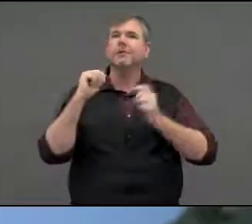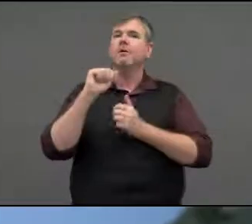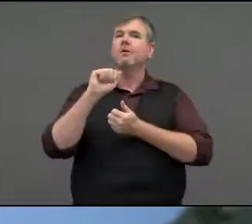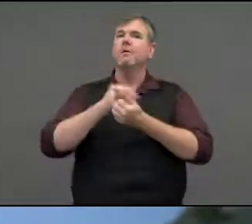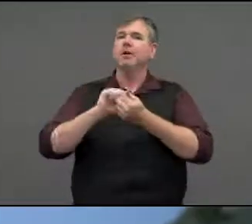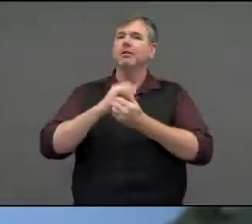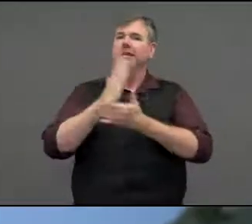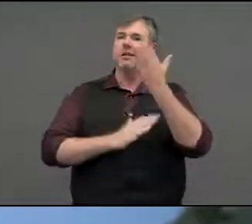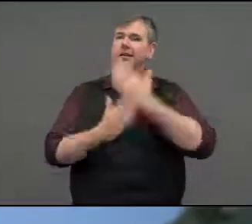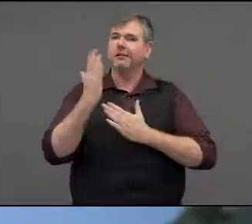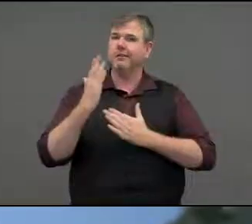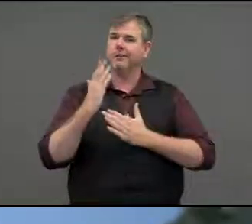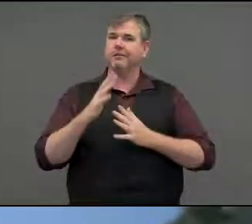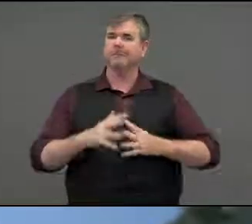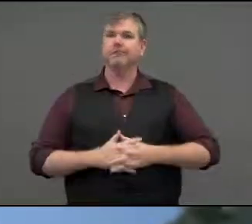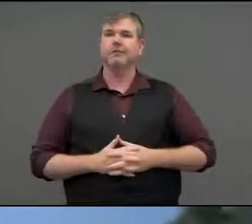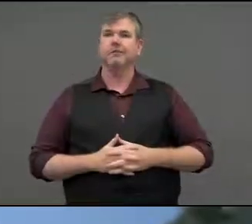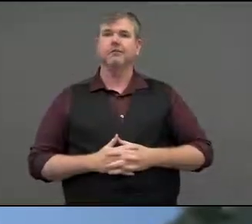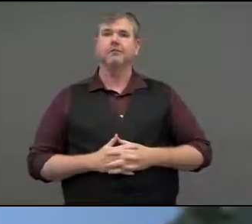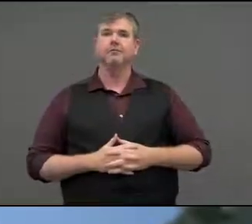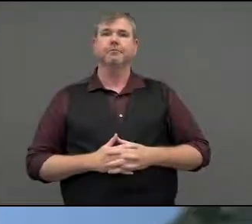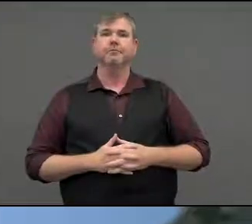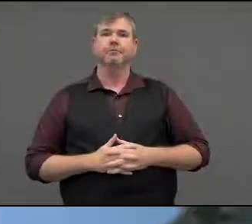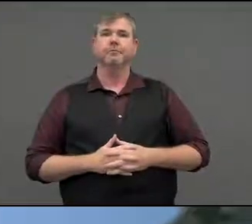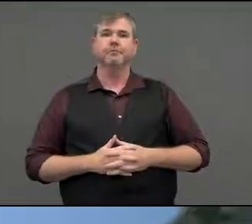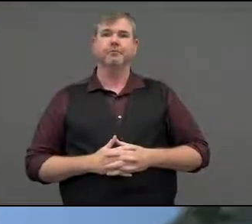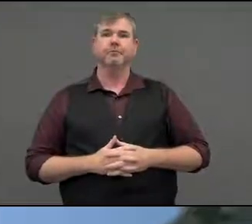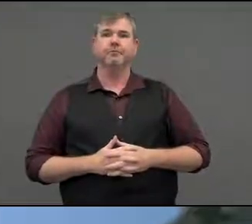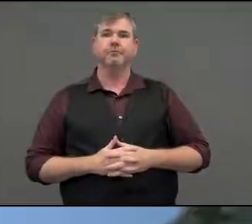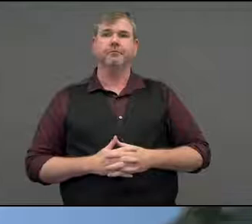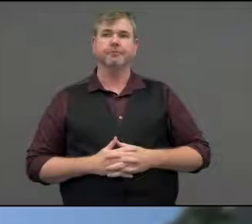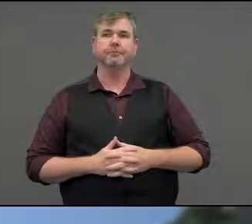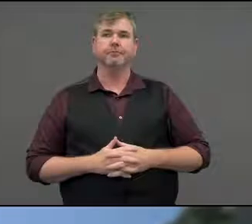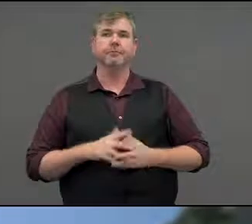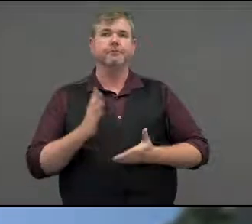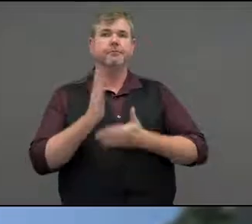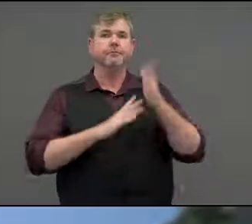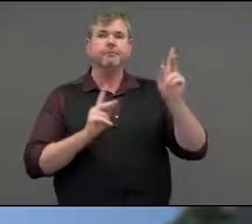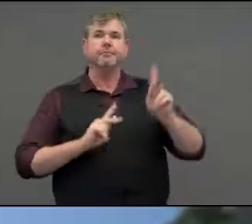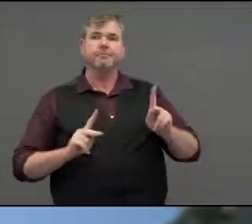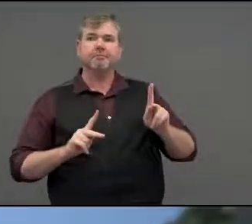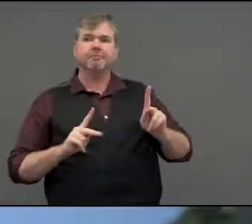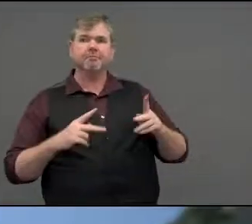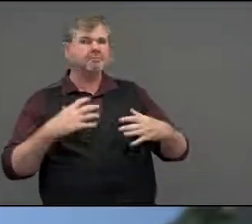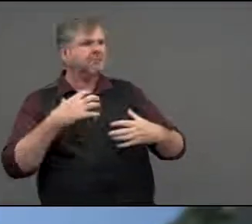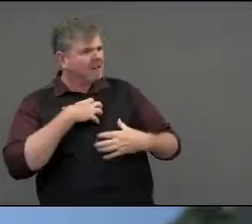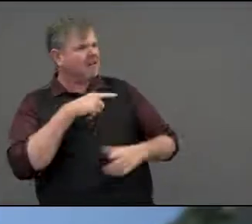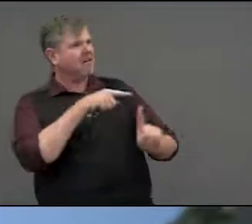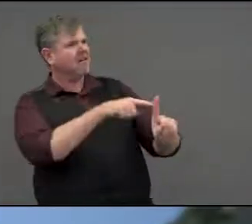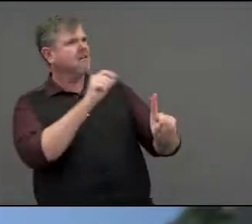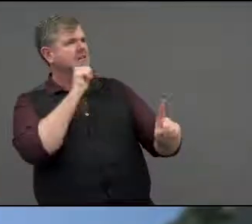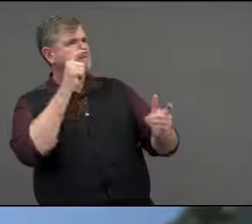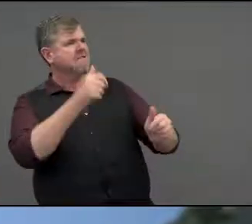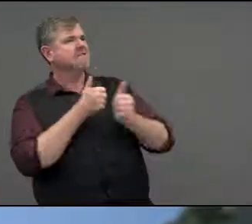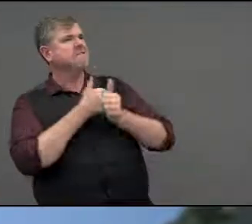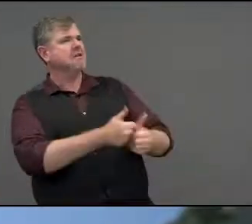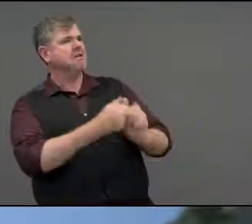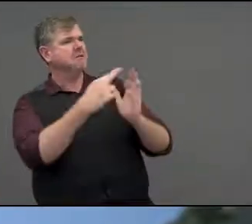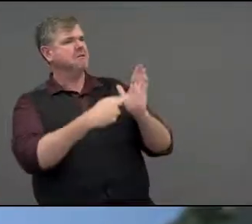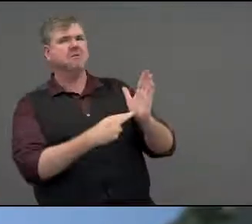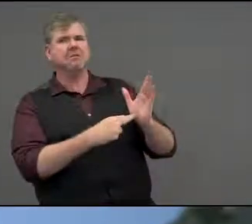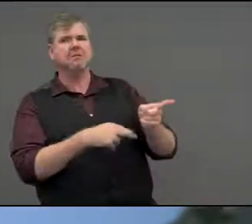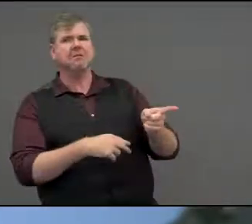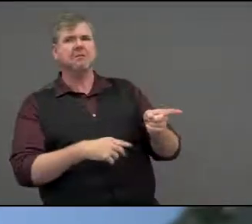about people observing other members of the community not following the rules. And they're like, what can we do about that?